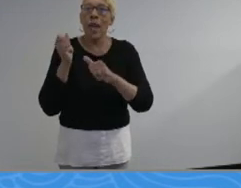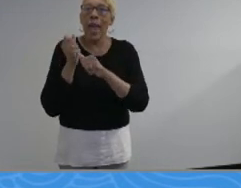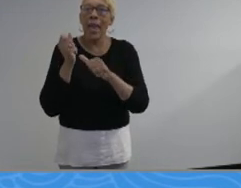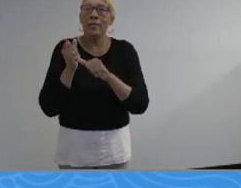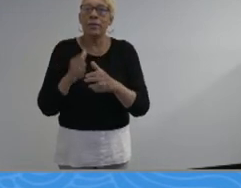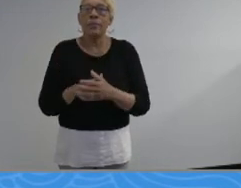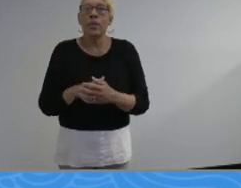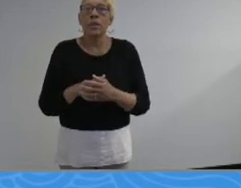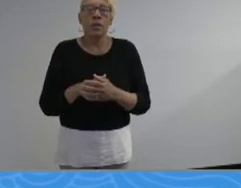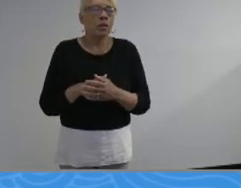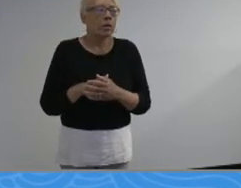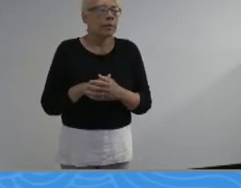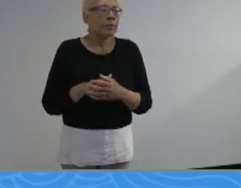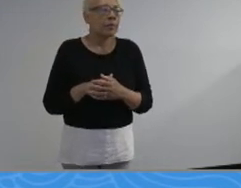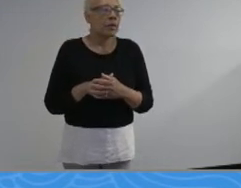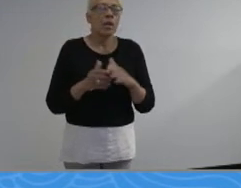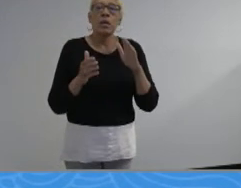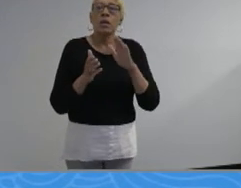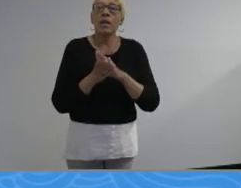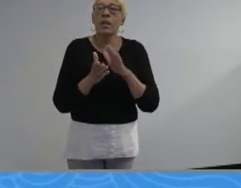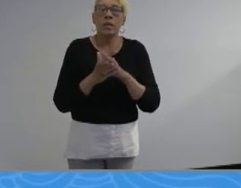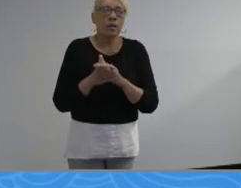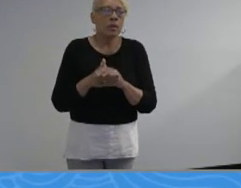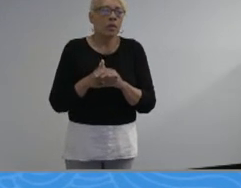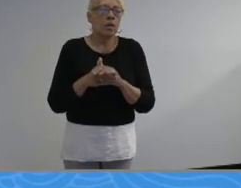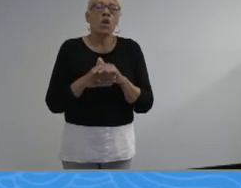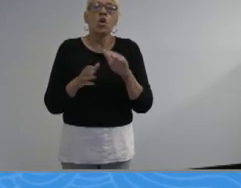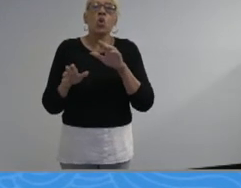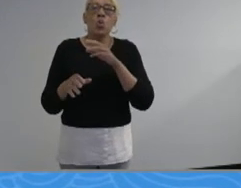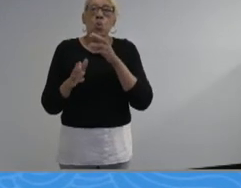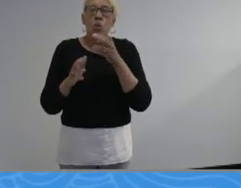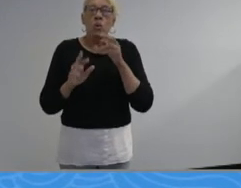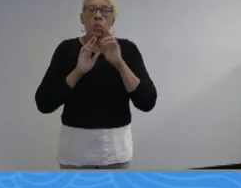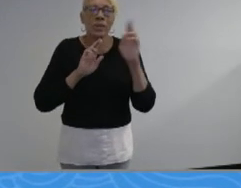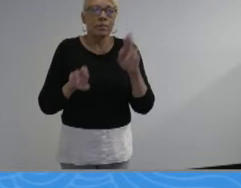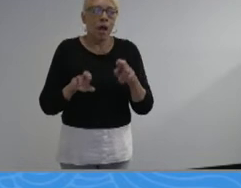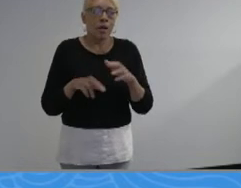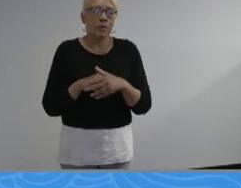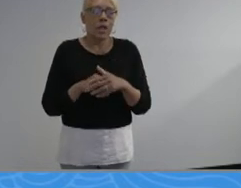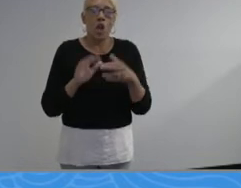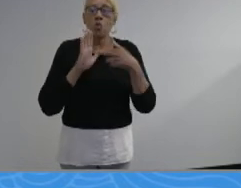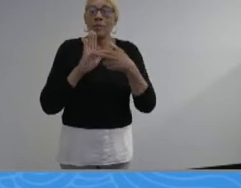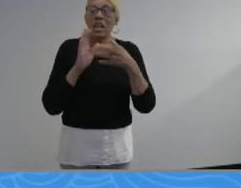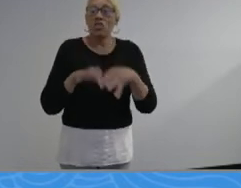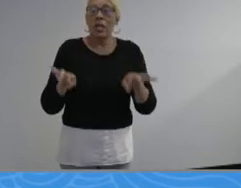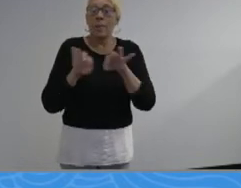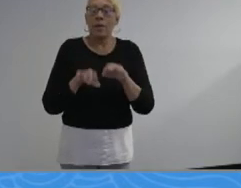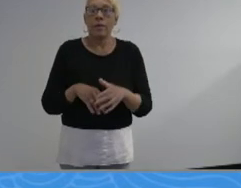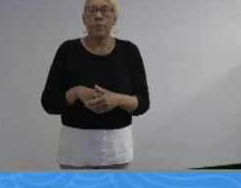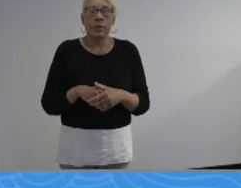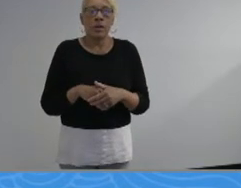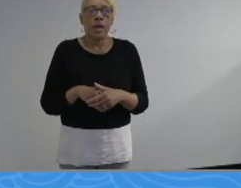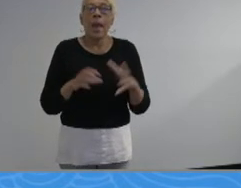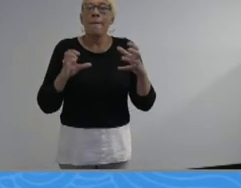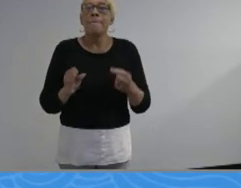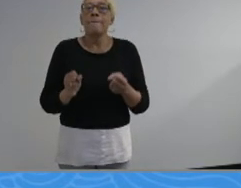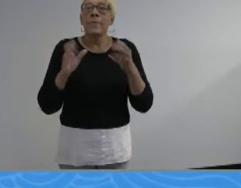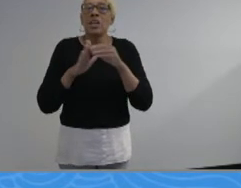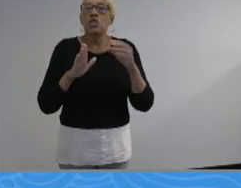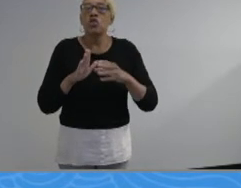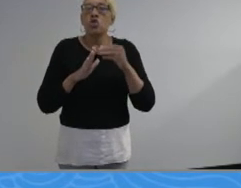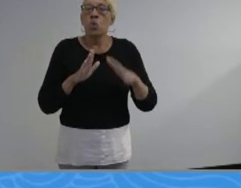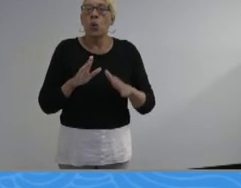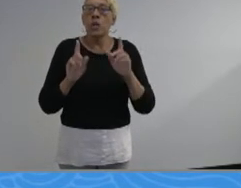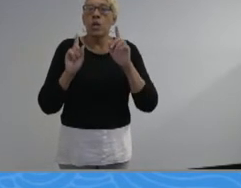campus response members and teachers. Representation matters. Many students go through the entire